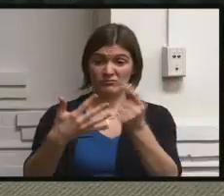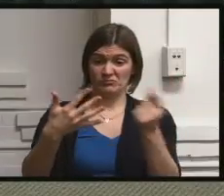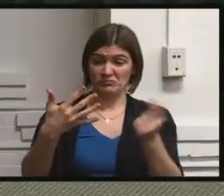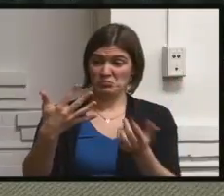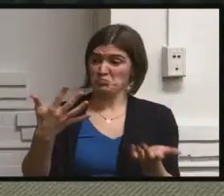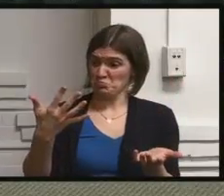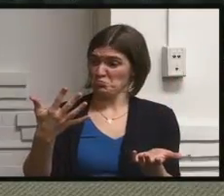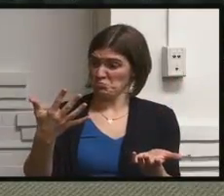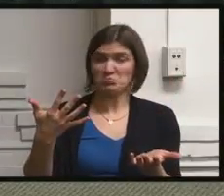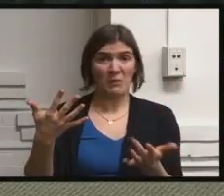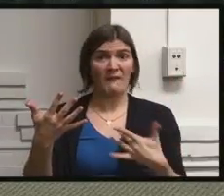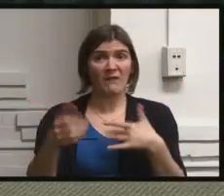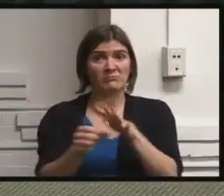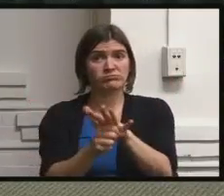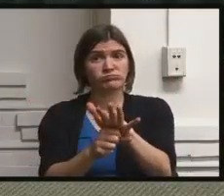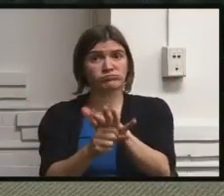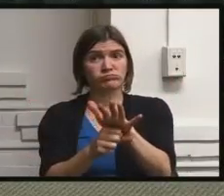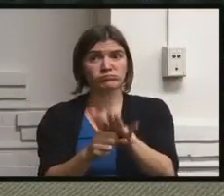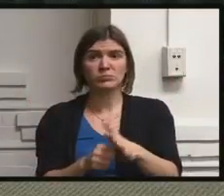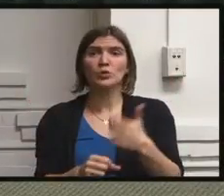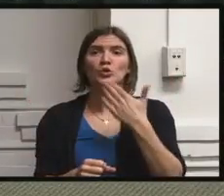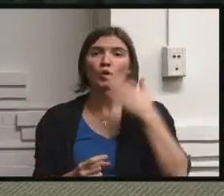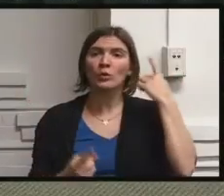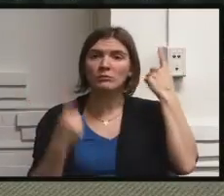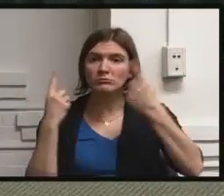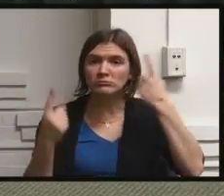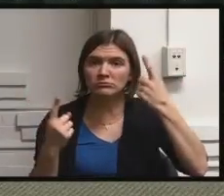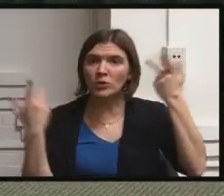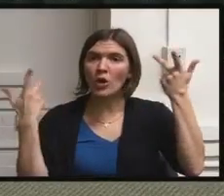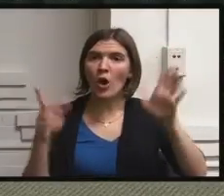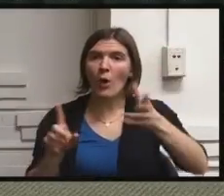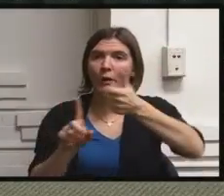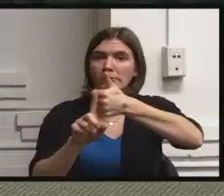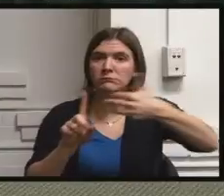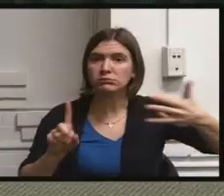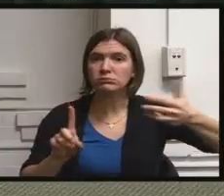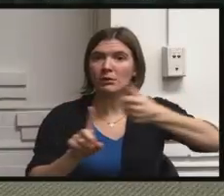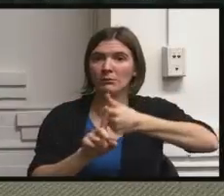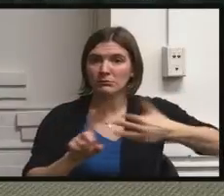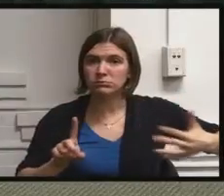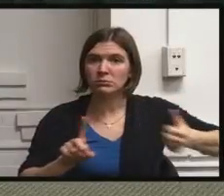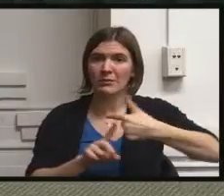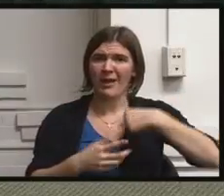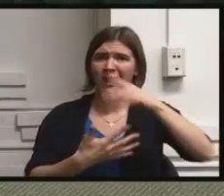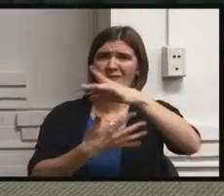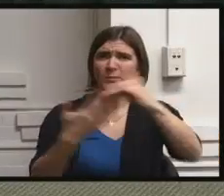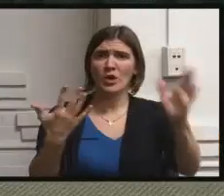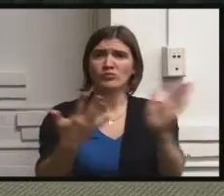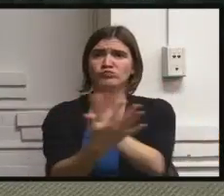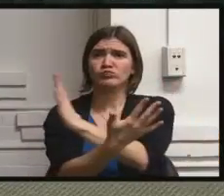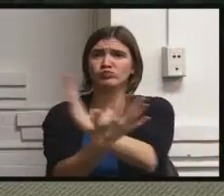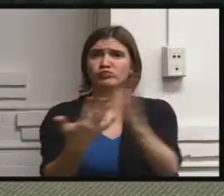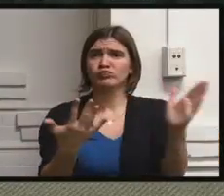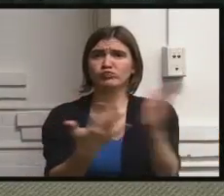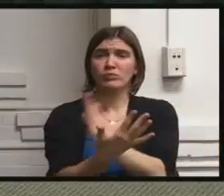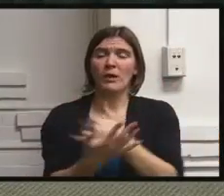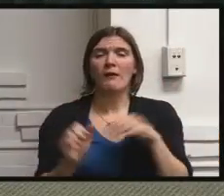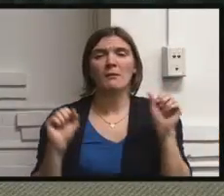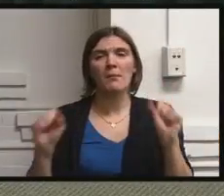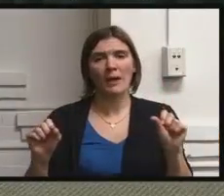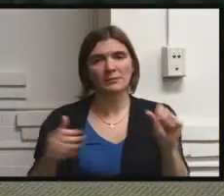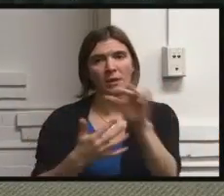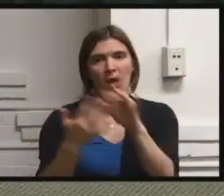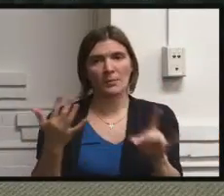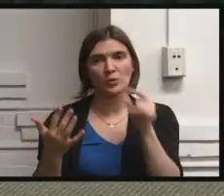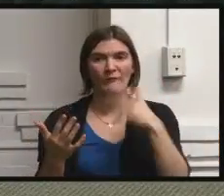been offered and have been well thought out really span a spectrum, and there are all kinds of possibilities within